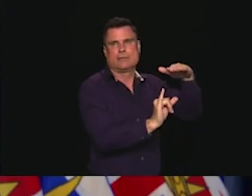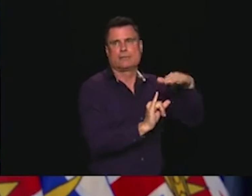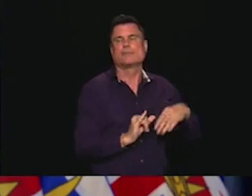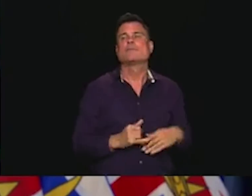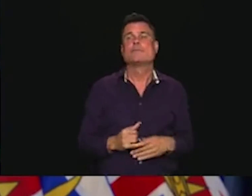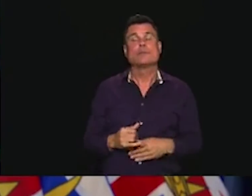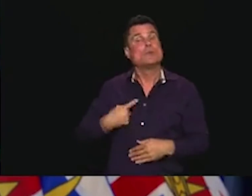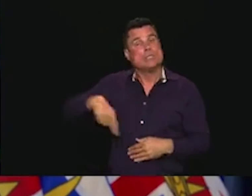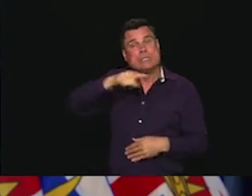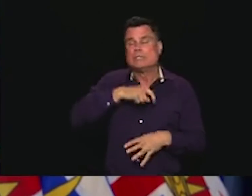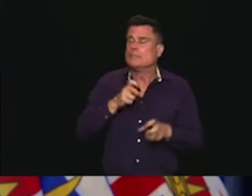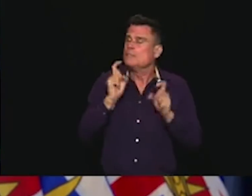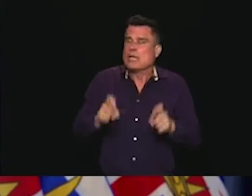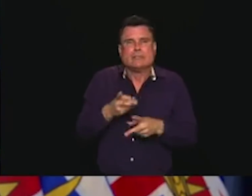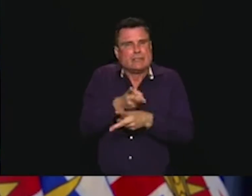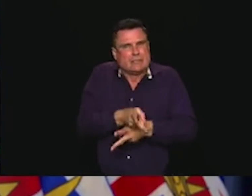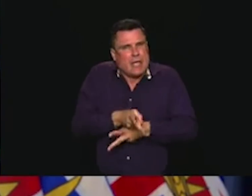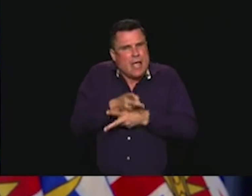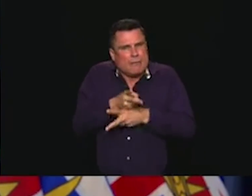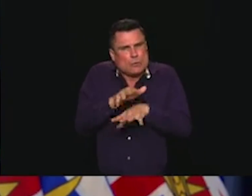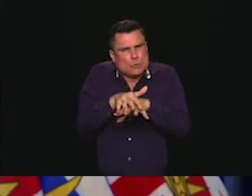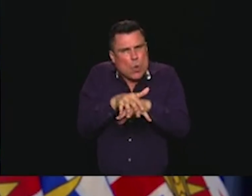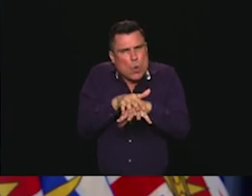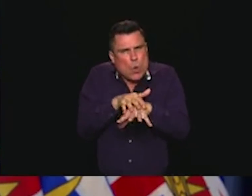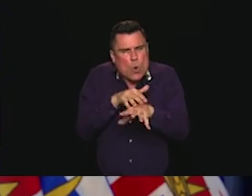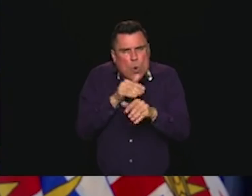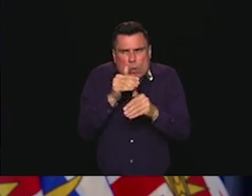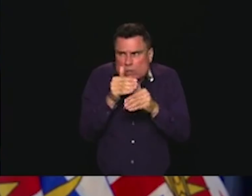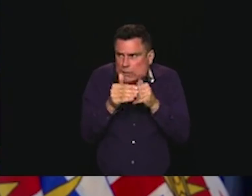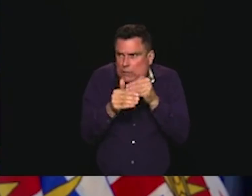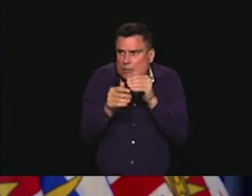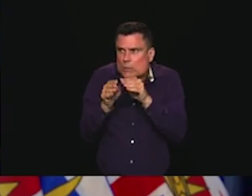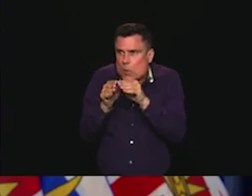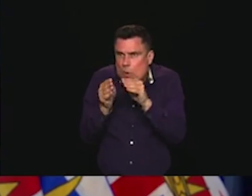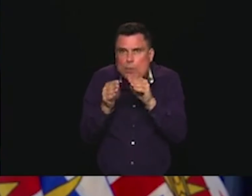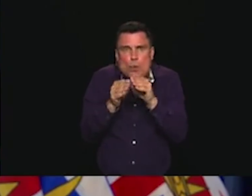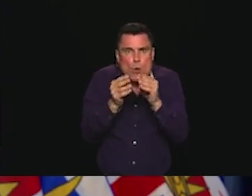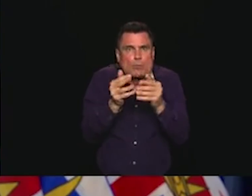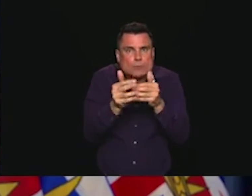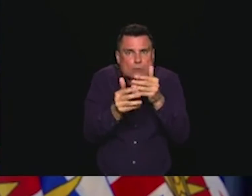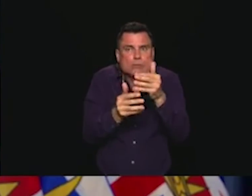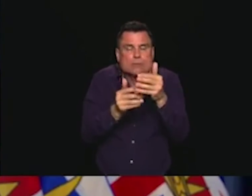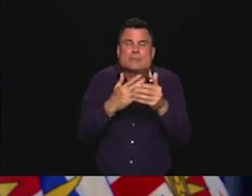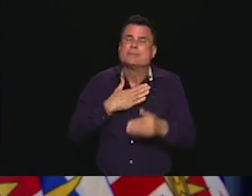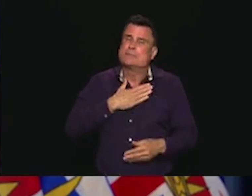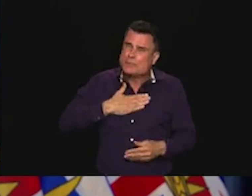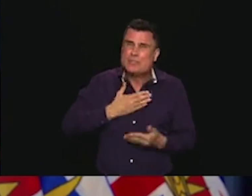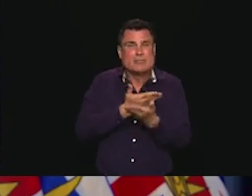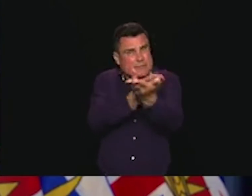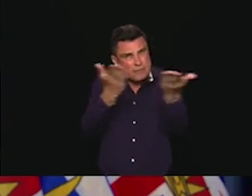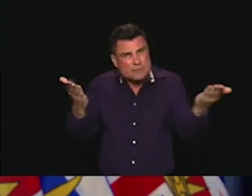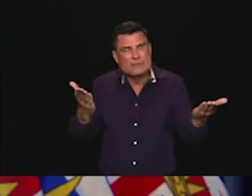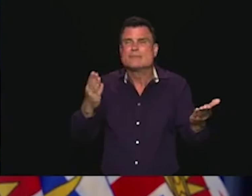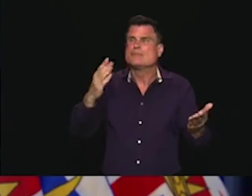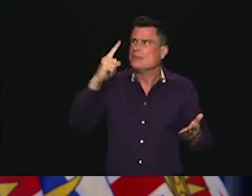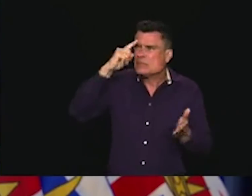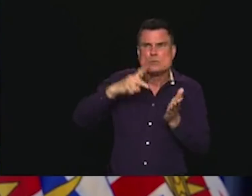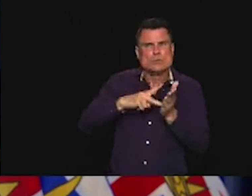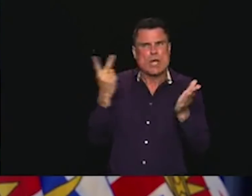months. Ensuring that we keep a safe physical distance, cleaning our hands regularly, covering our coughs and